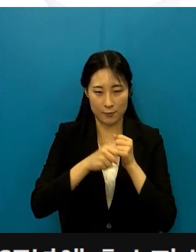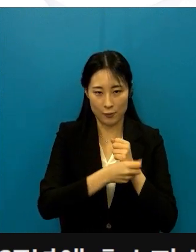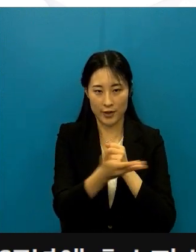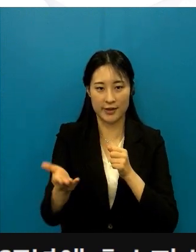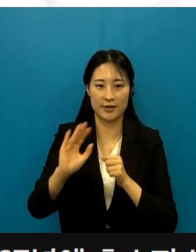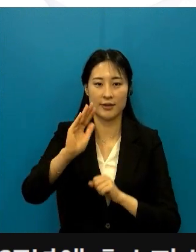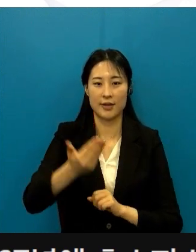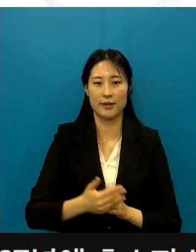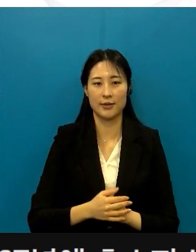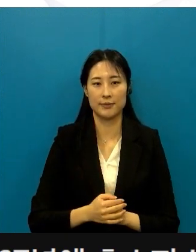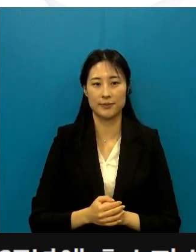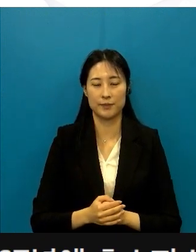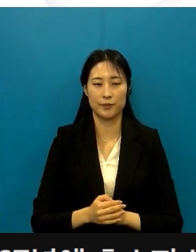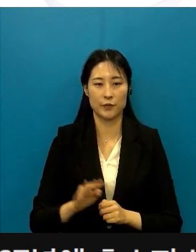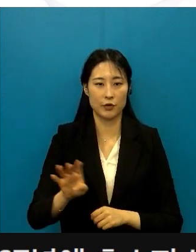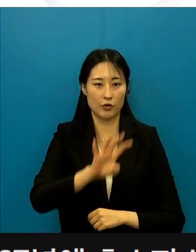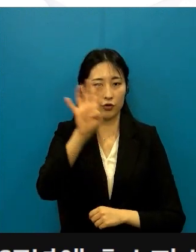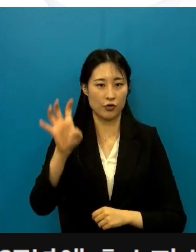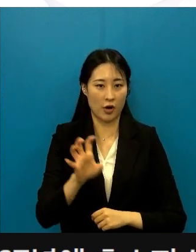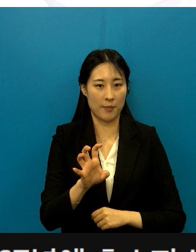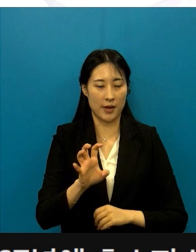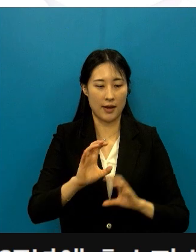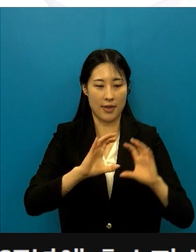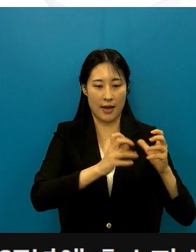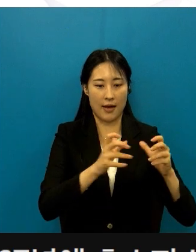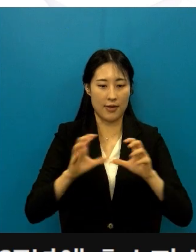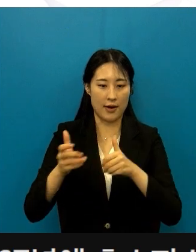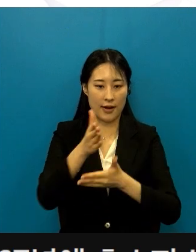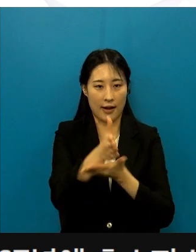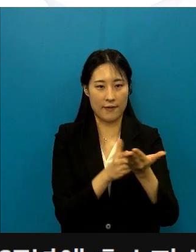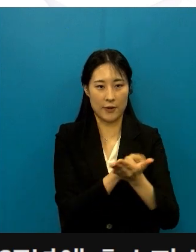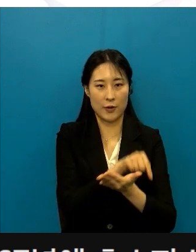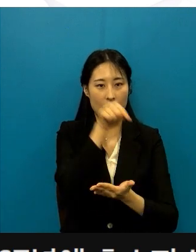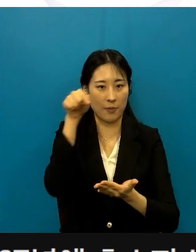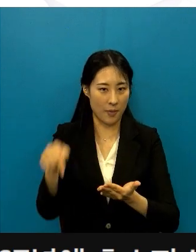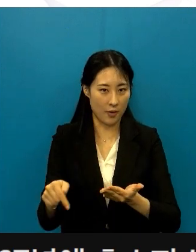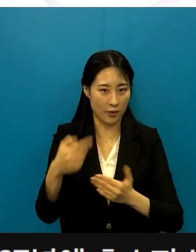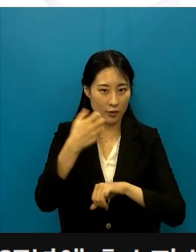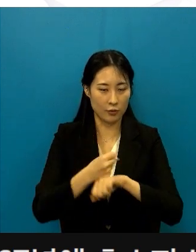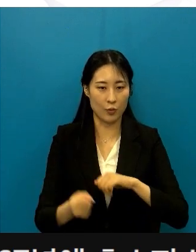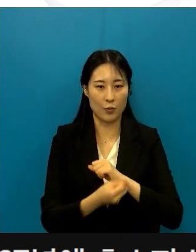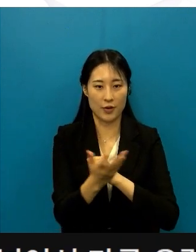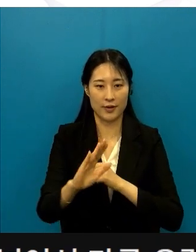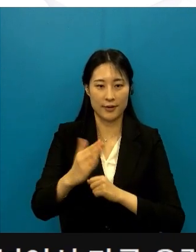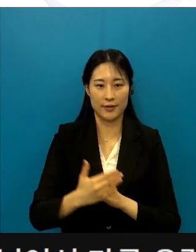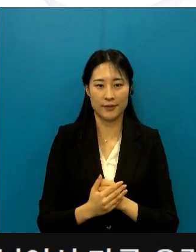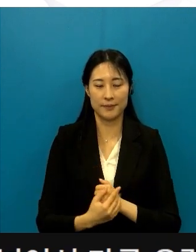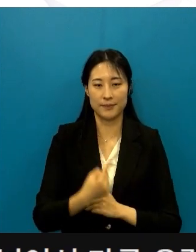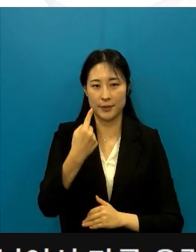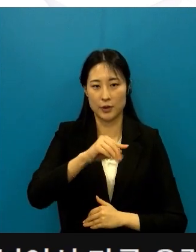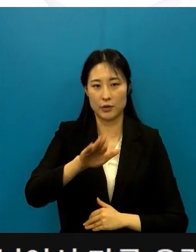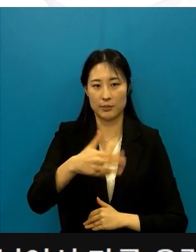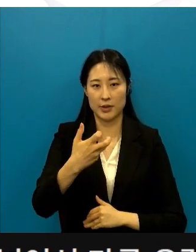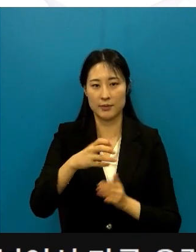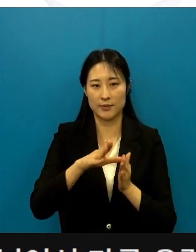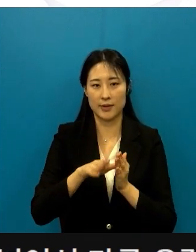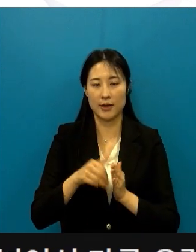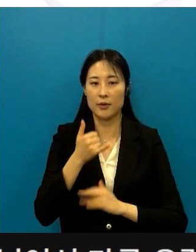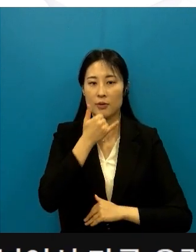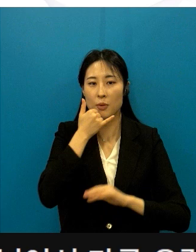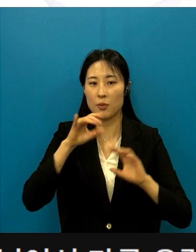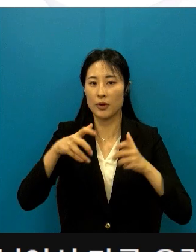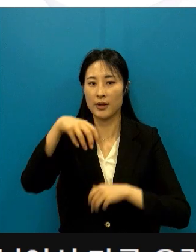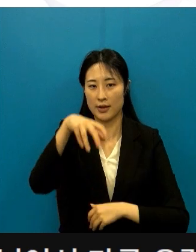Europe, and in the 80s it reached Germany. In both countries, England